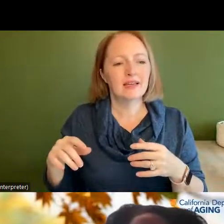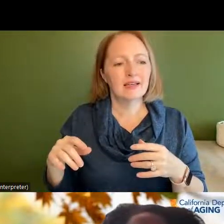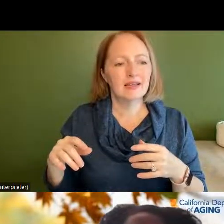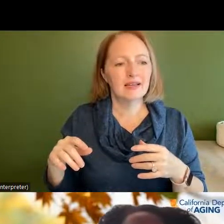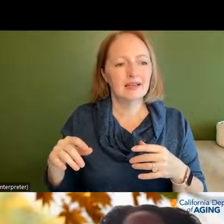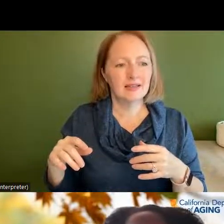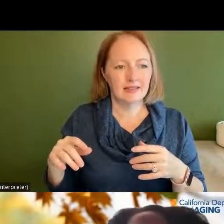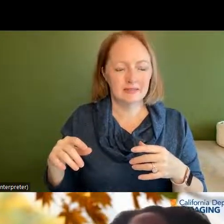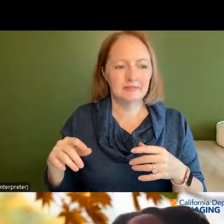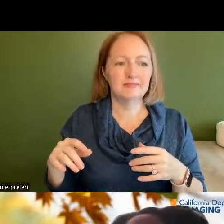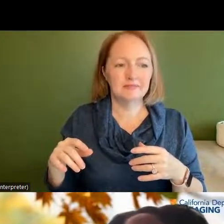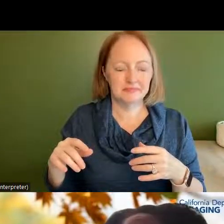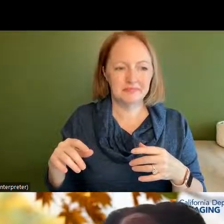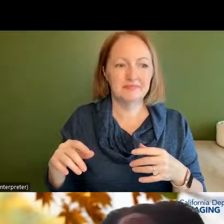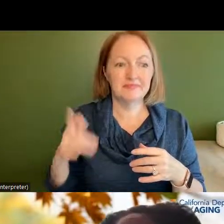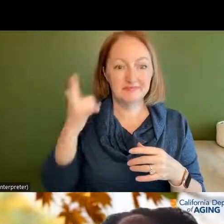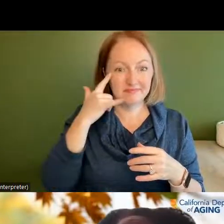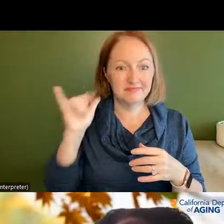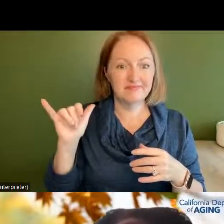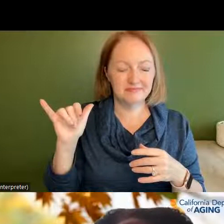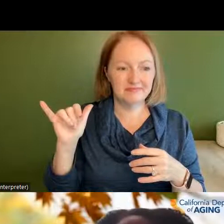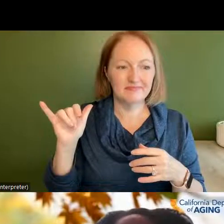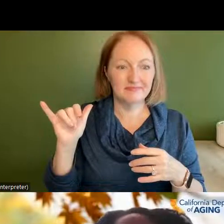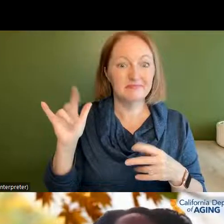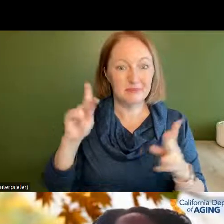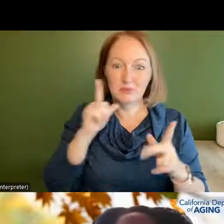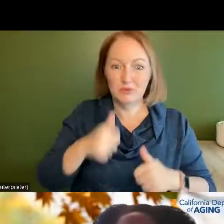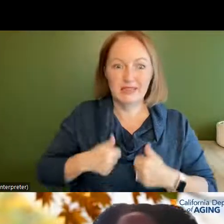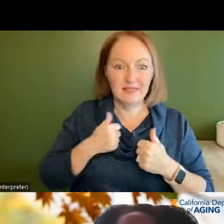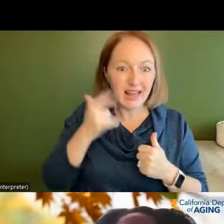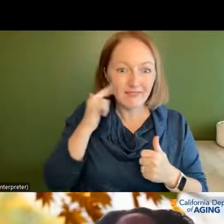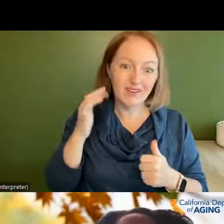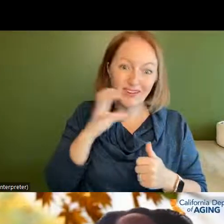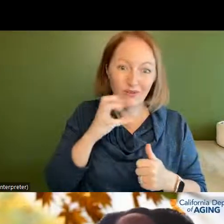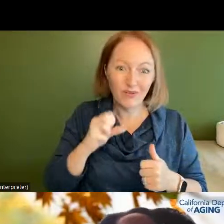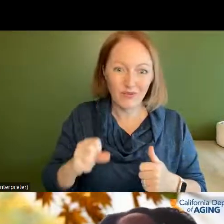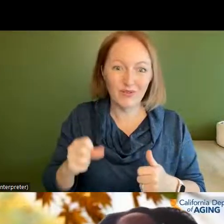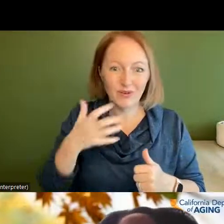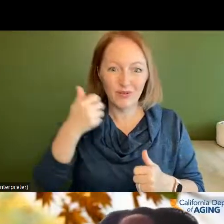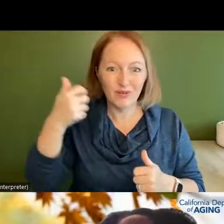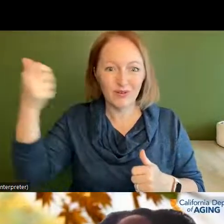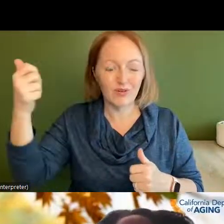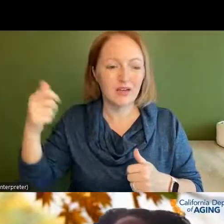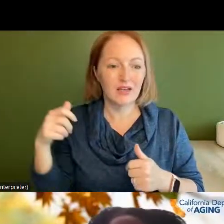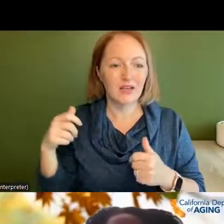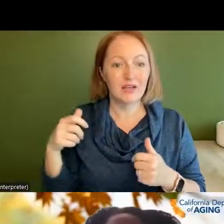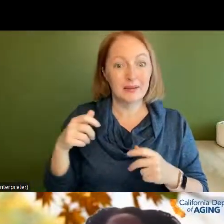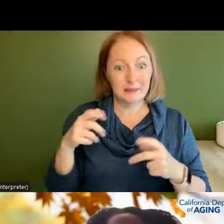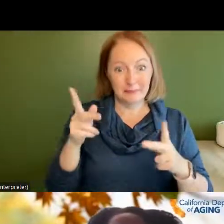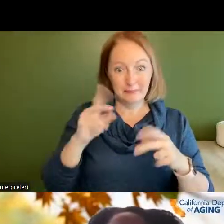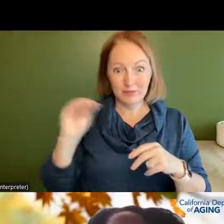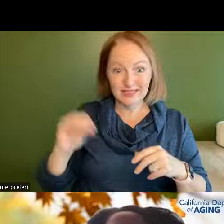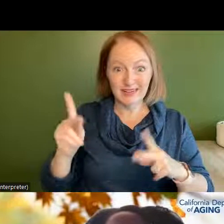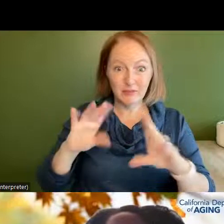So California and Californians are getting older. And the portion of the population that